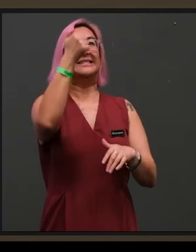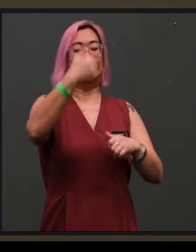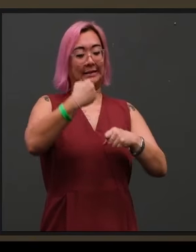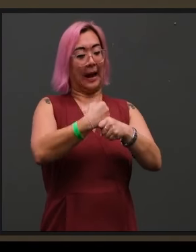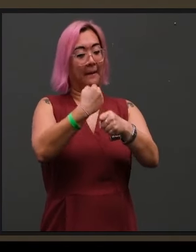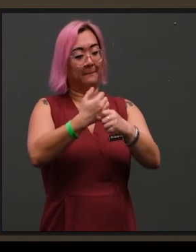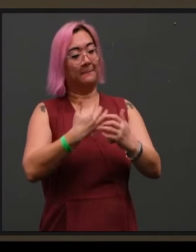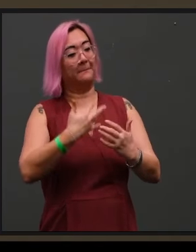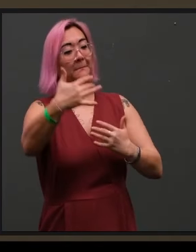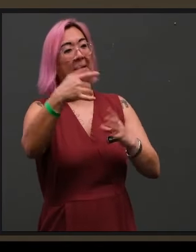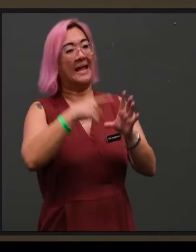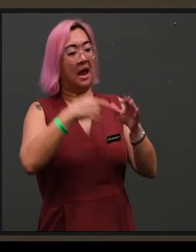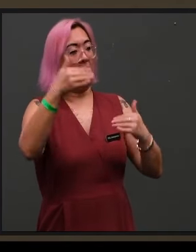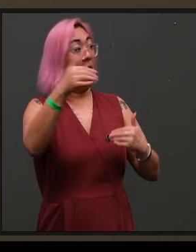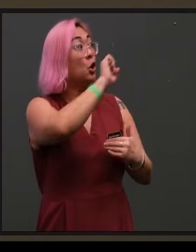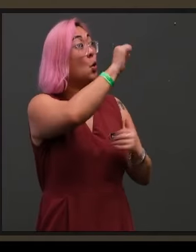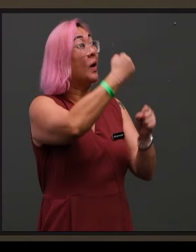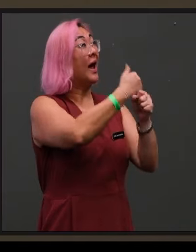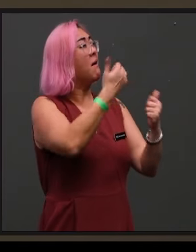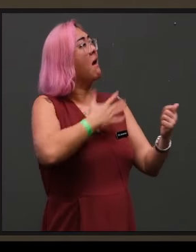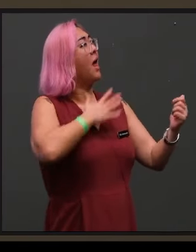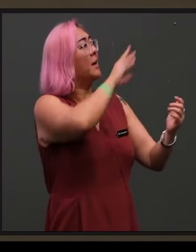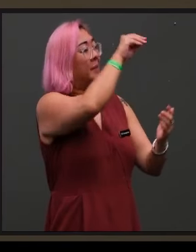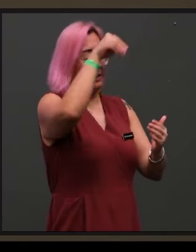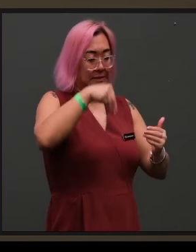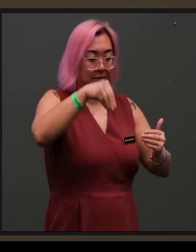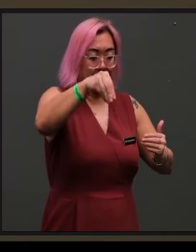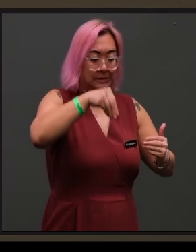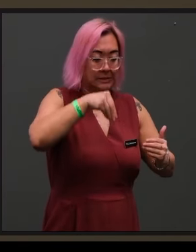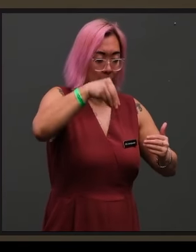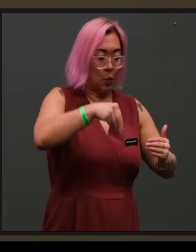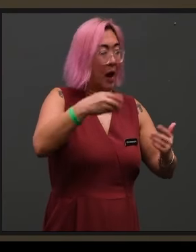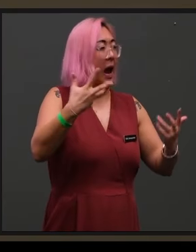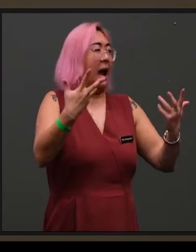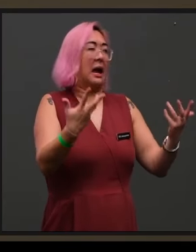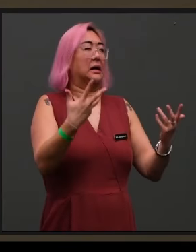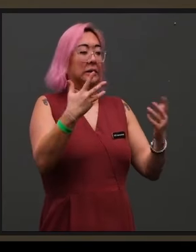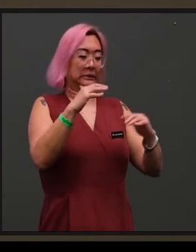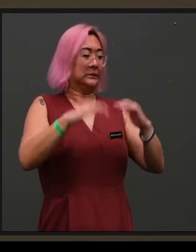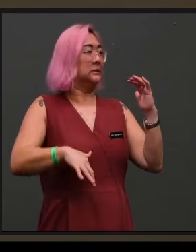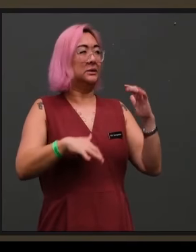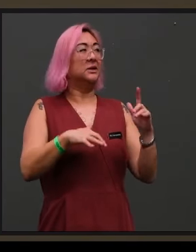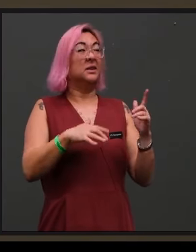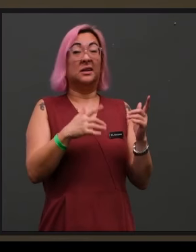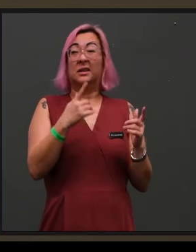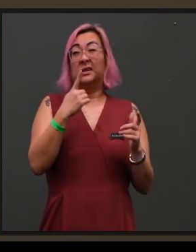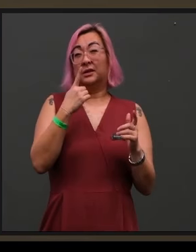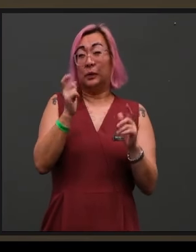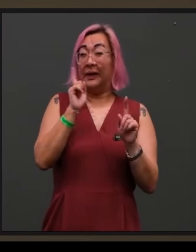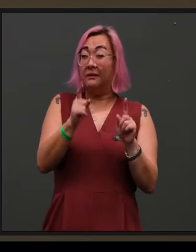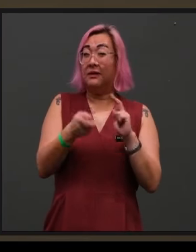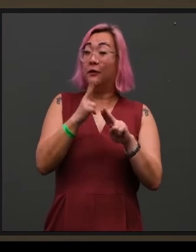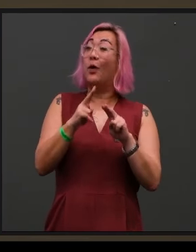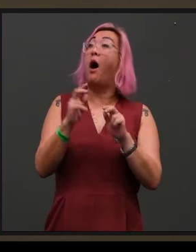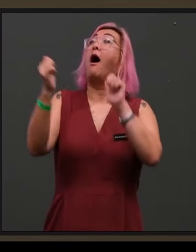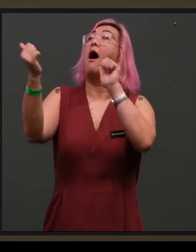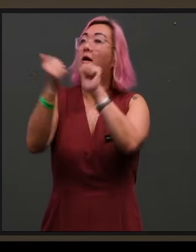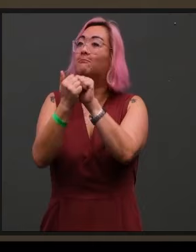it's a long process. Even if they like it, it can take months for anything to come to fruition on that.